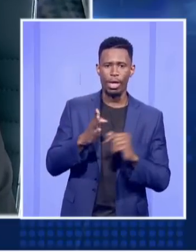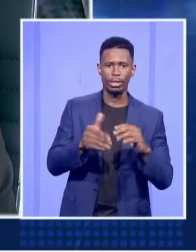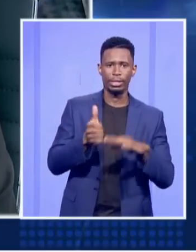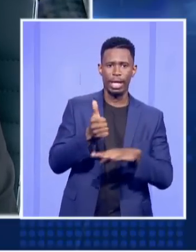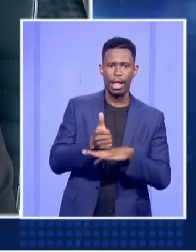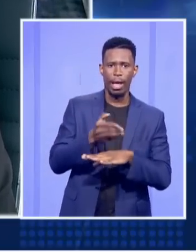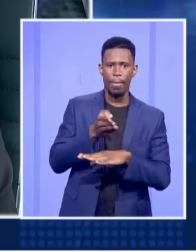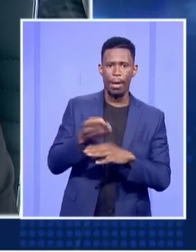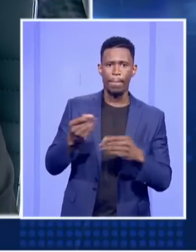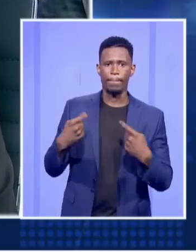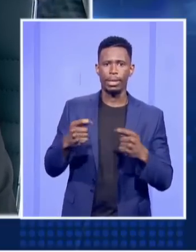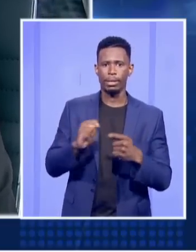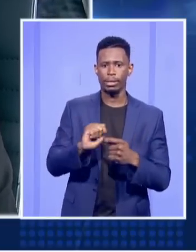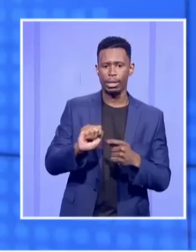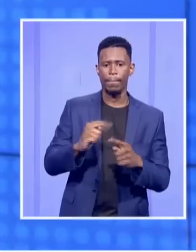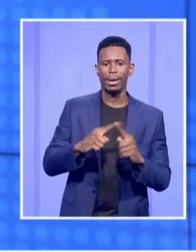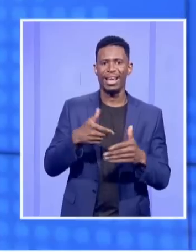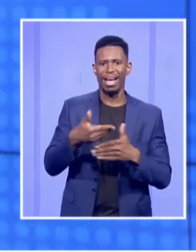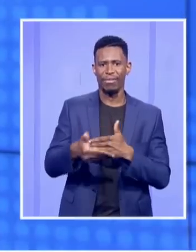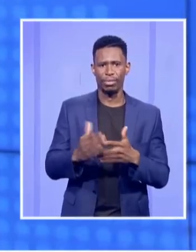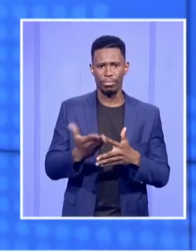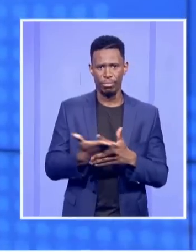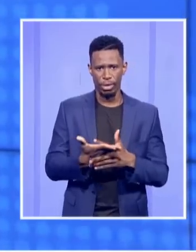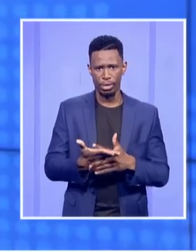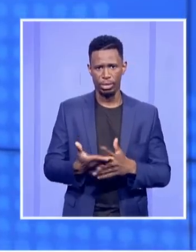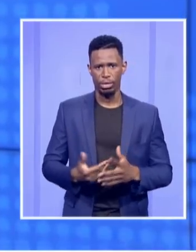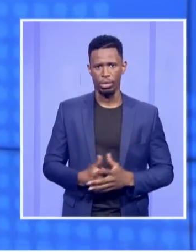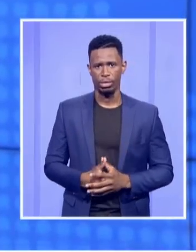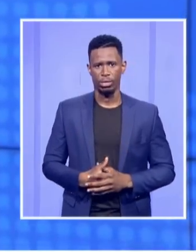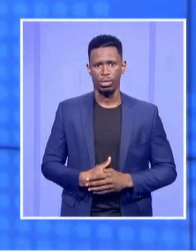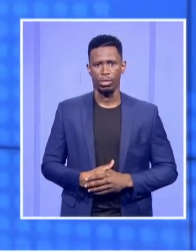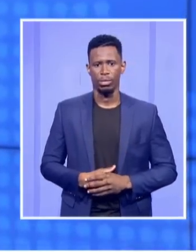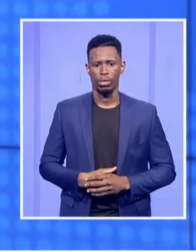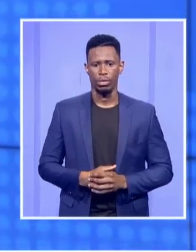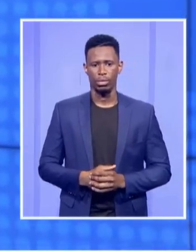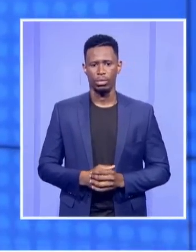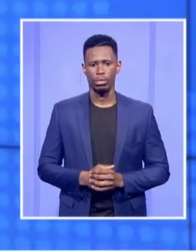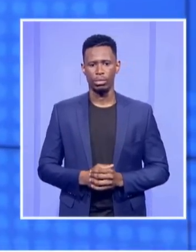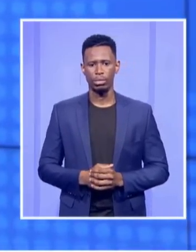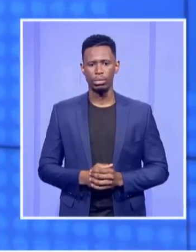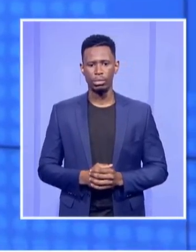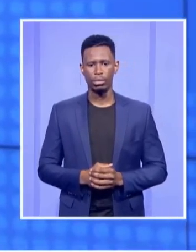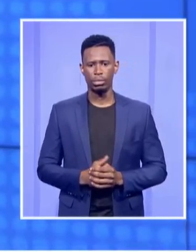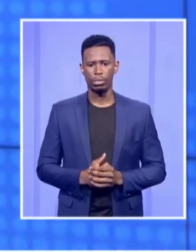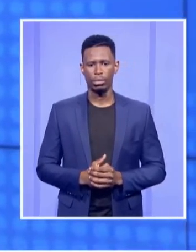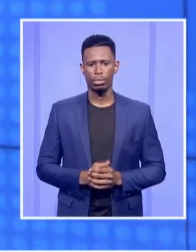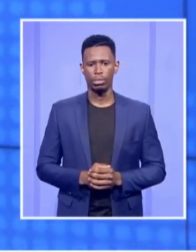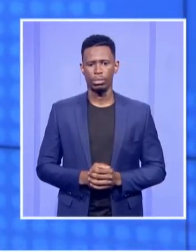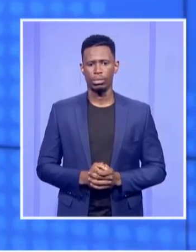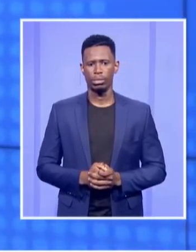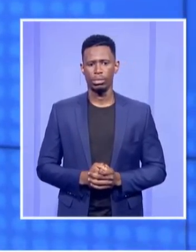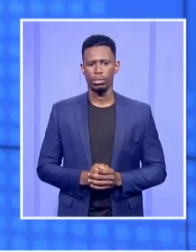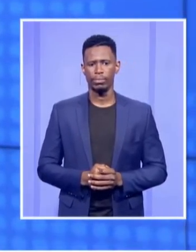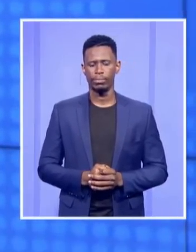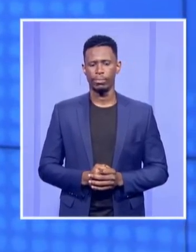this, but only after this break. Okay, roll A. Clear my key. Okay, C.